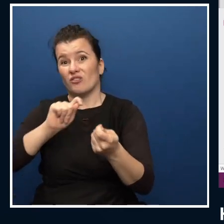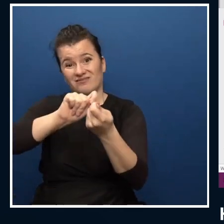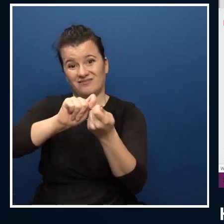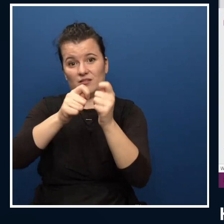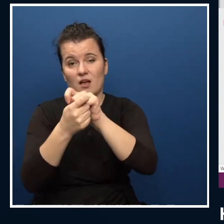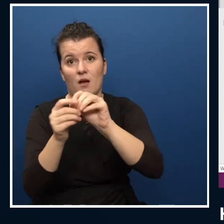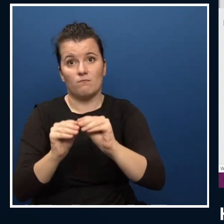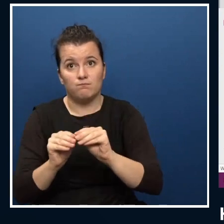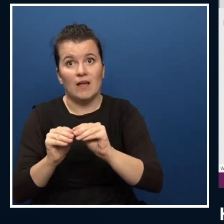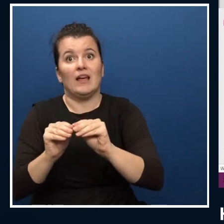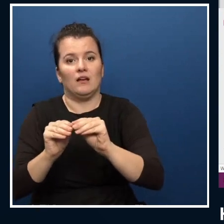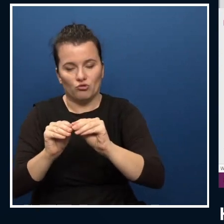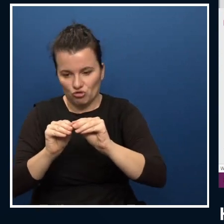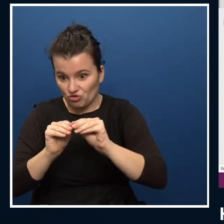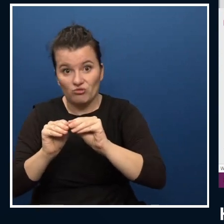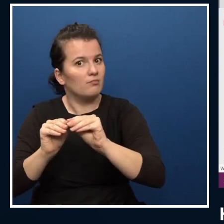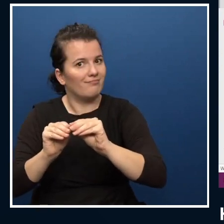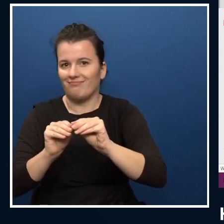manual.